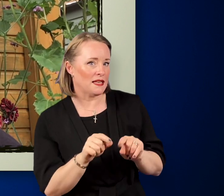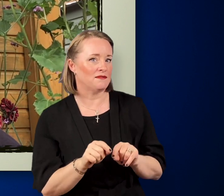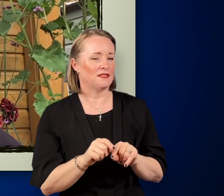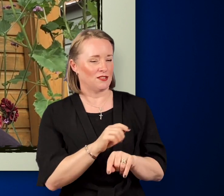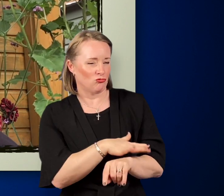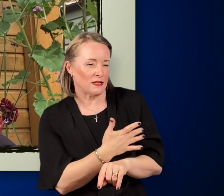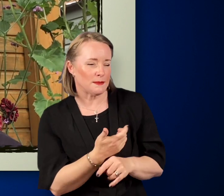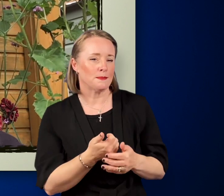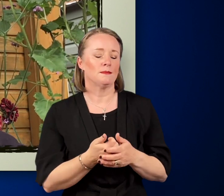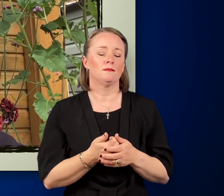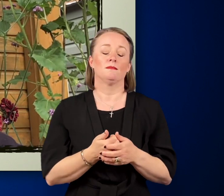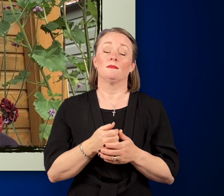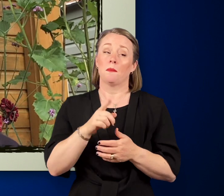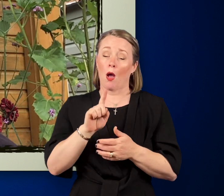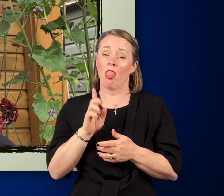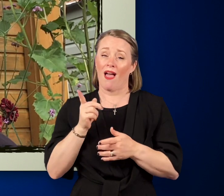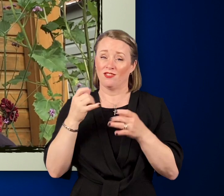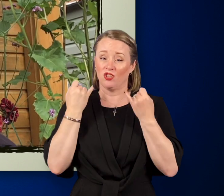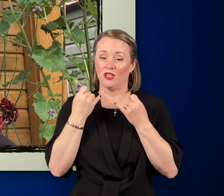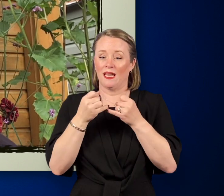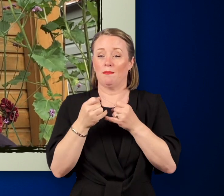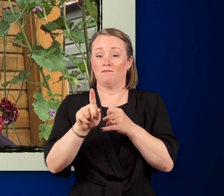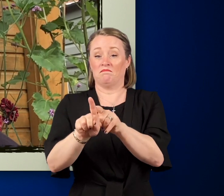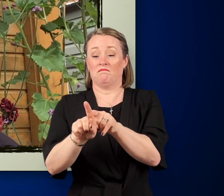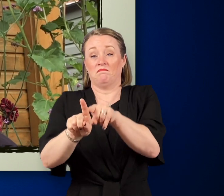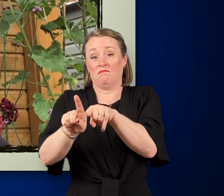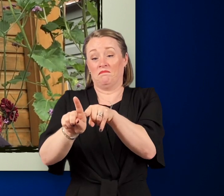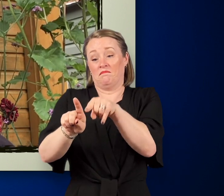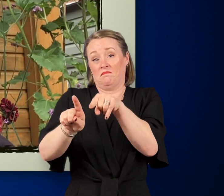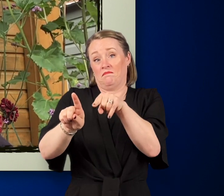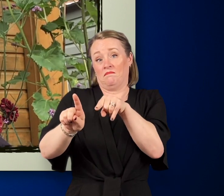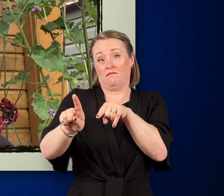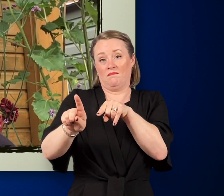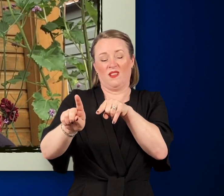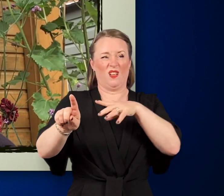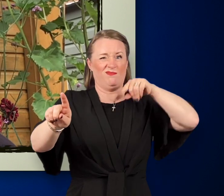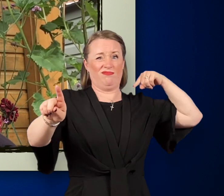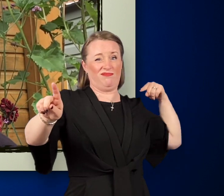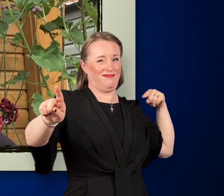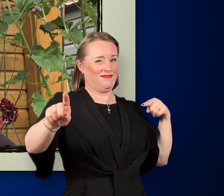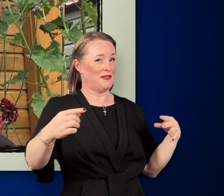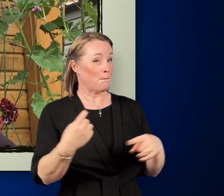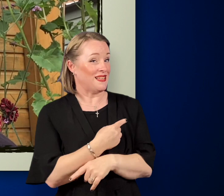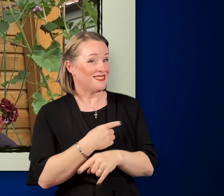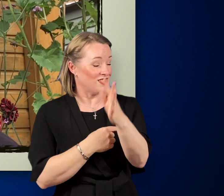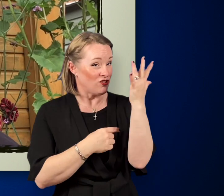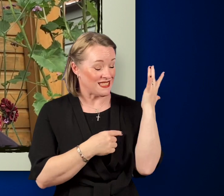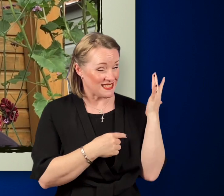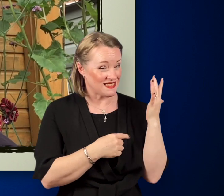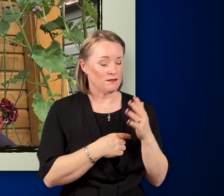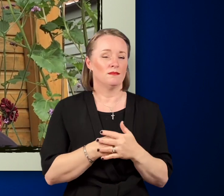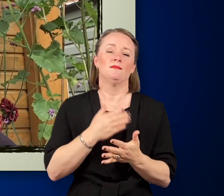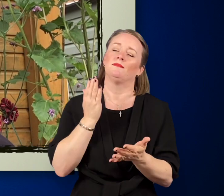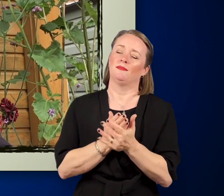for the sheep who were walking closest to the shepherd. And Mr. Tiller's lesson was always about the great